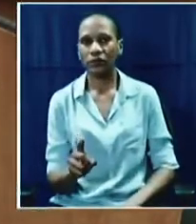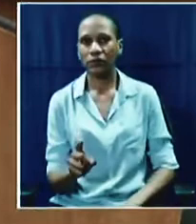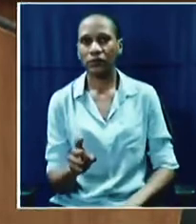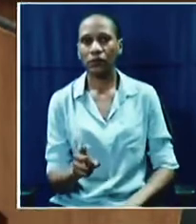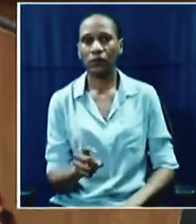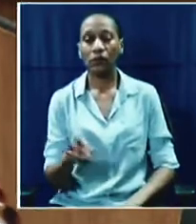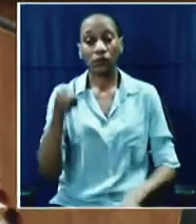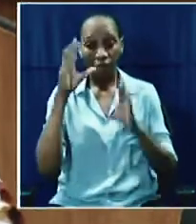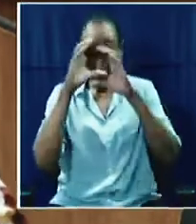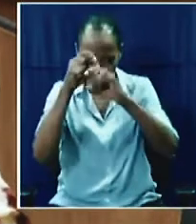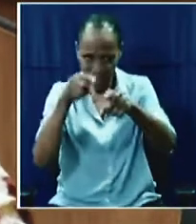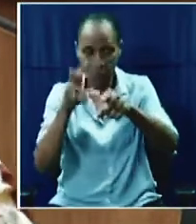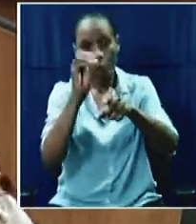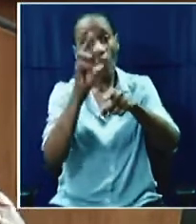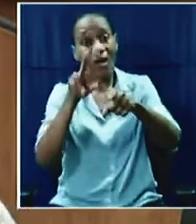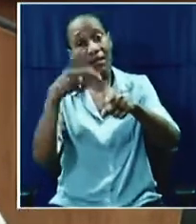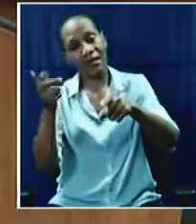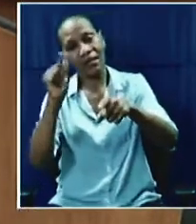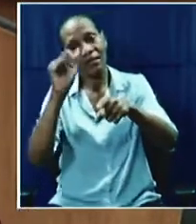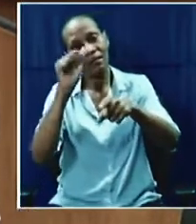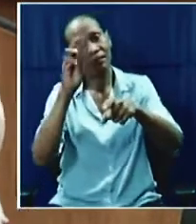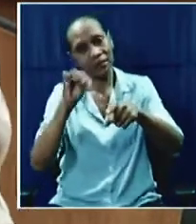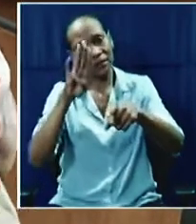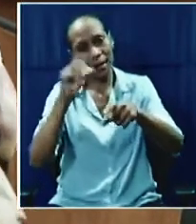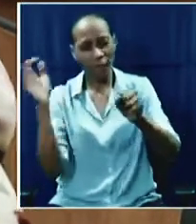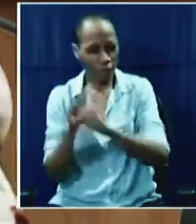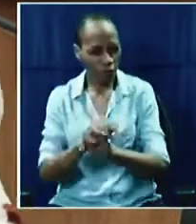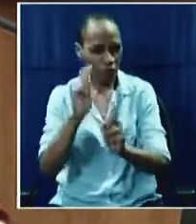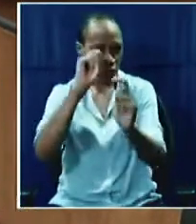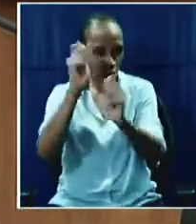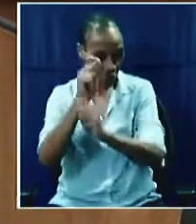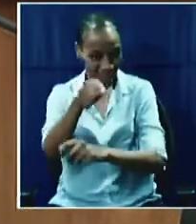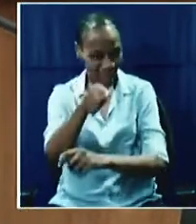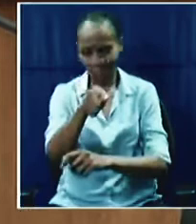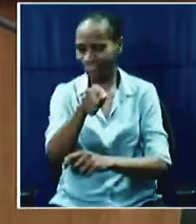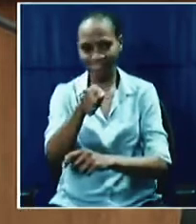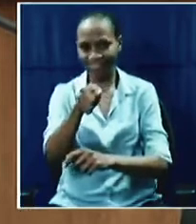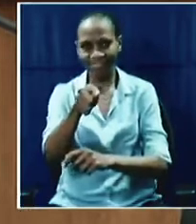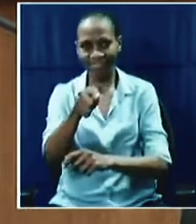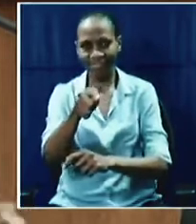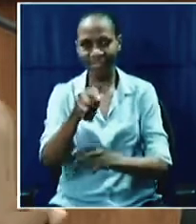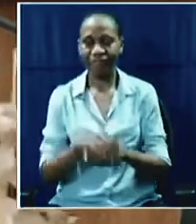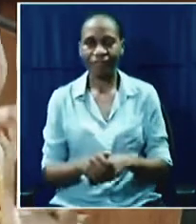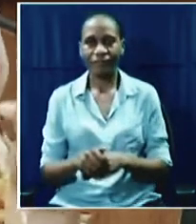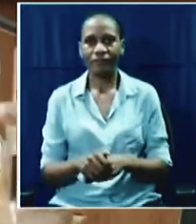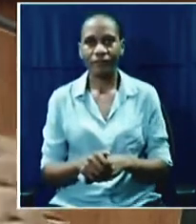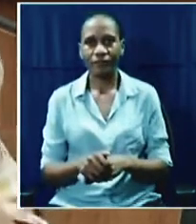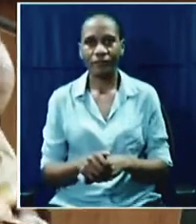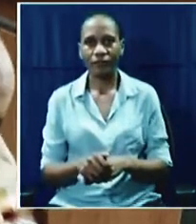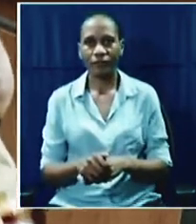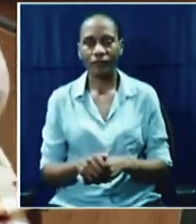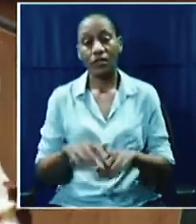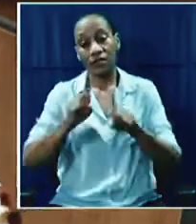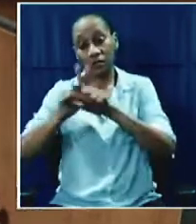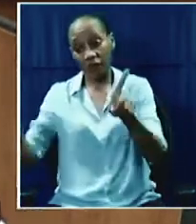OR Tambo, which is not entirely rural in 25 years, and many other things. A different